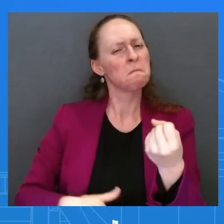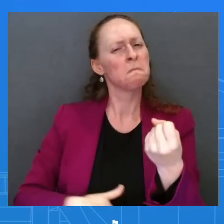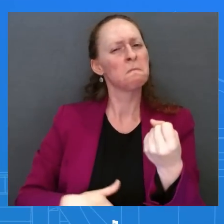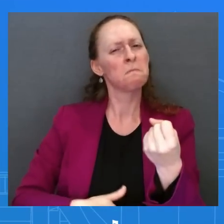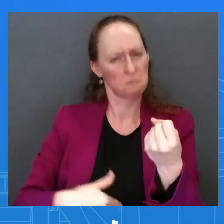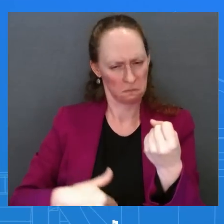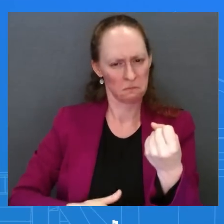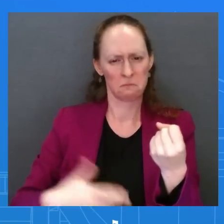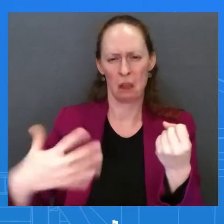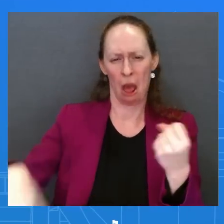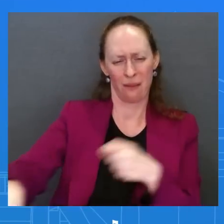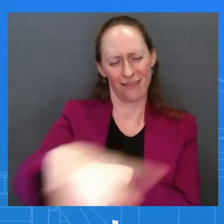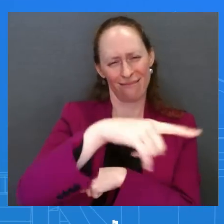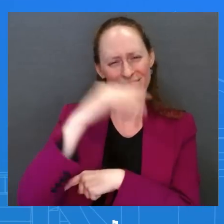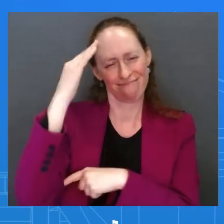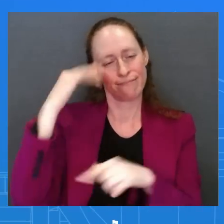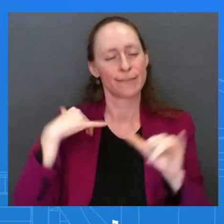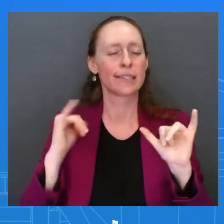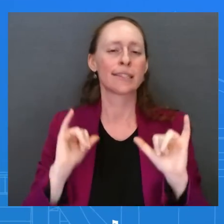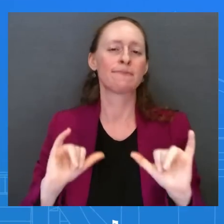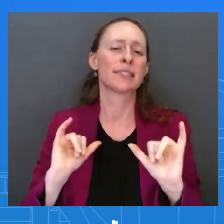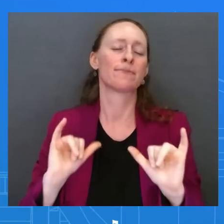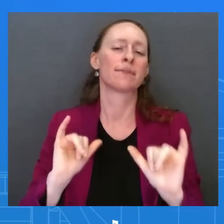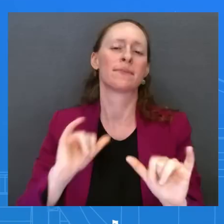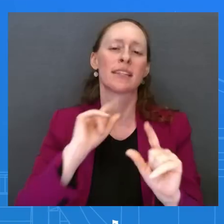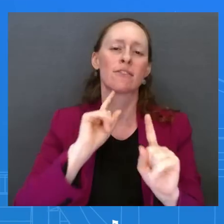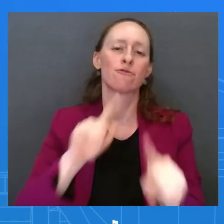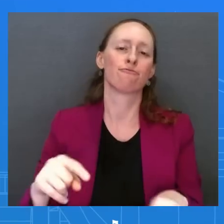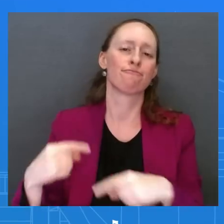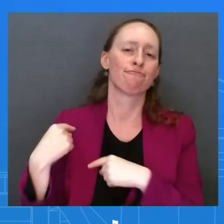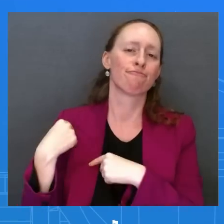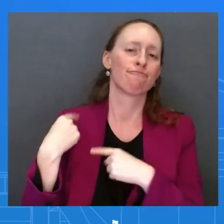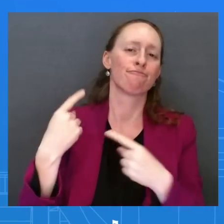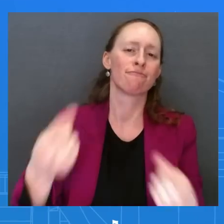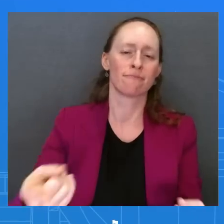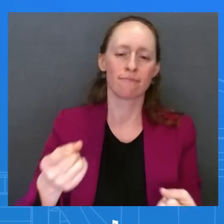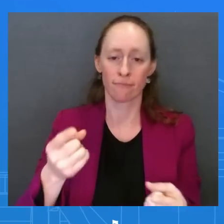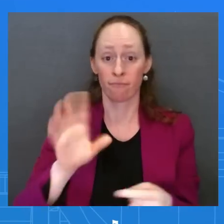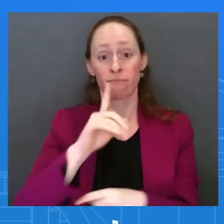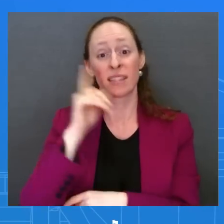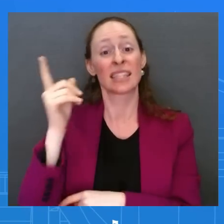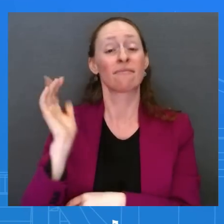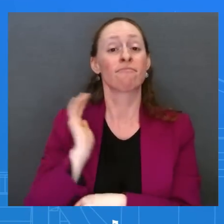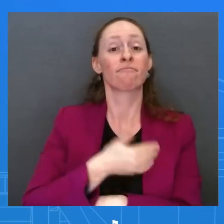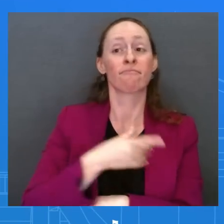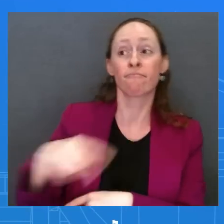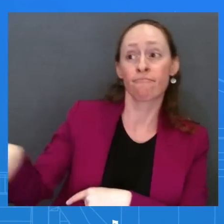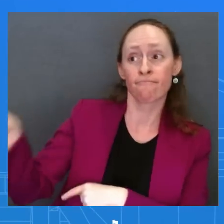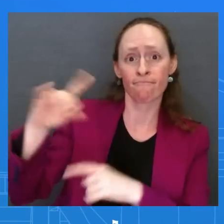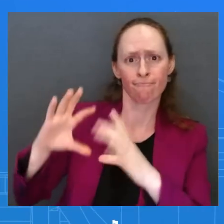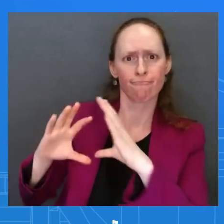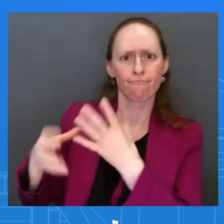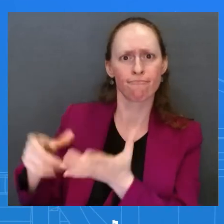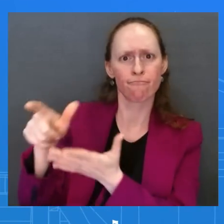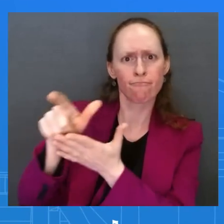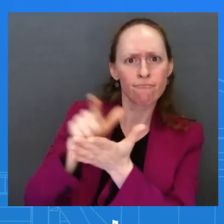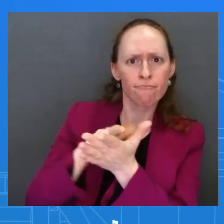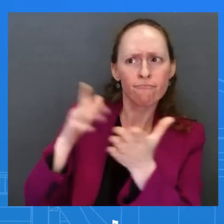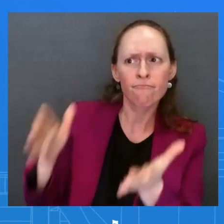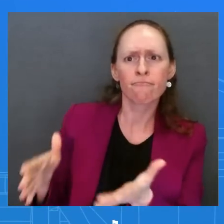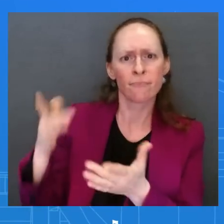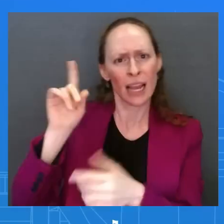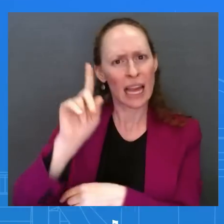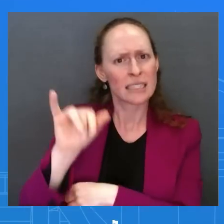before, that's the Solicitor General made a compelling argument before the court. So we're certainly not going to get ahead of this decision. Look, when it comes